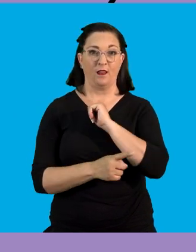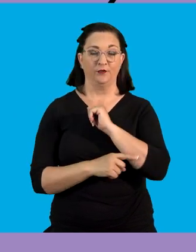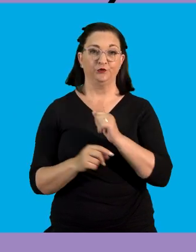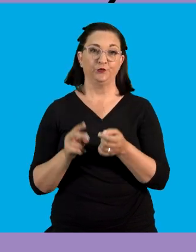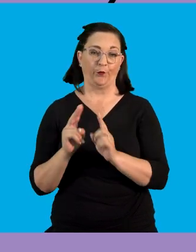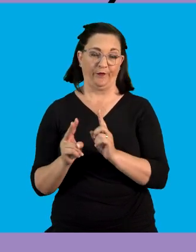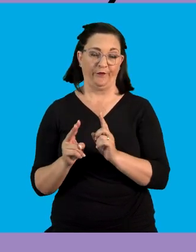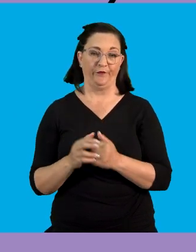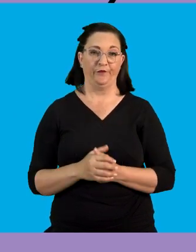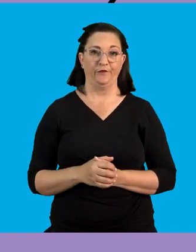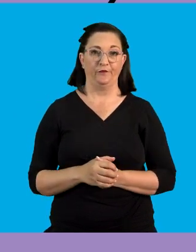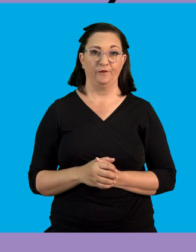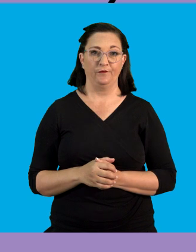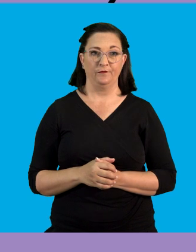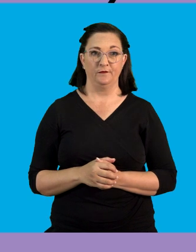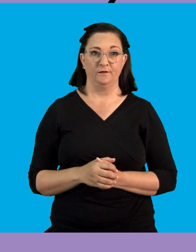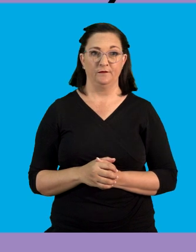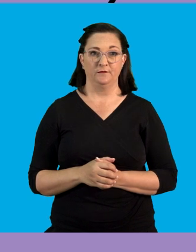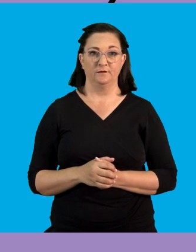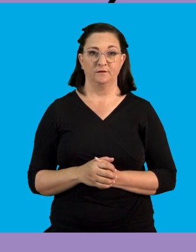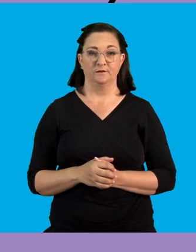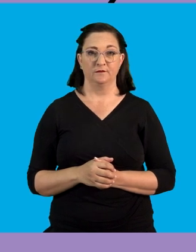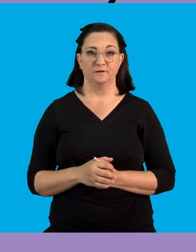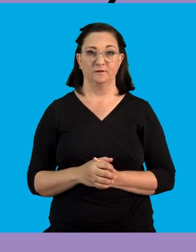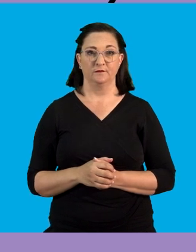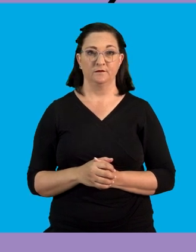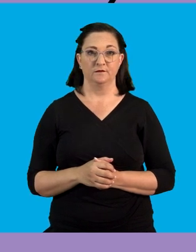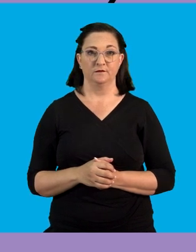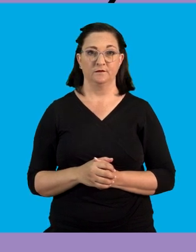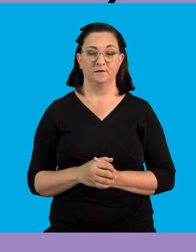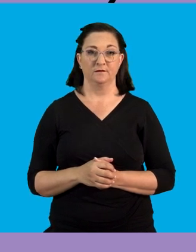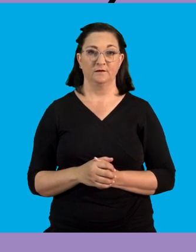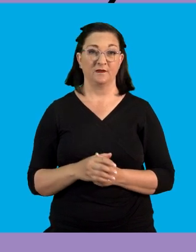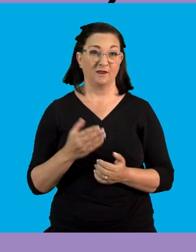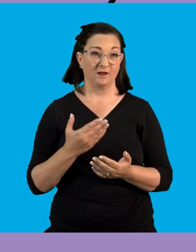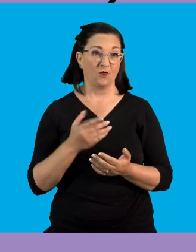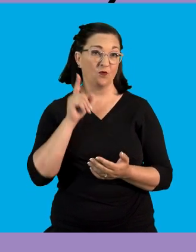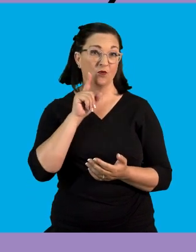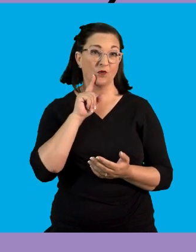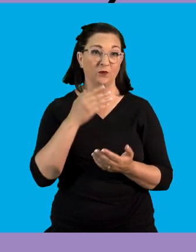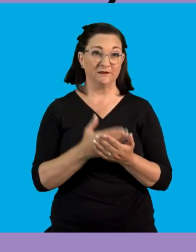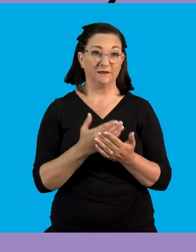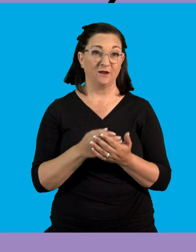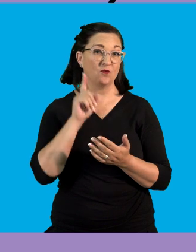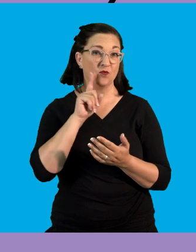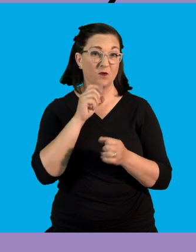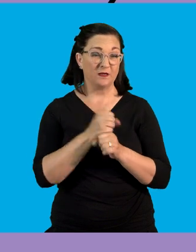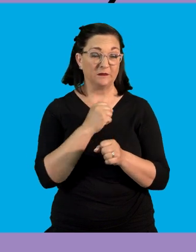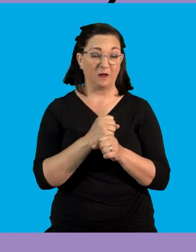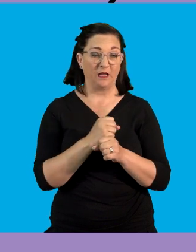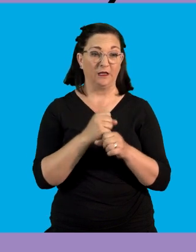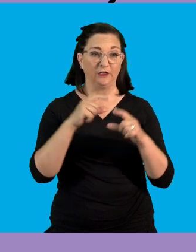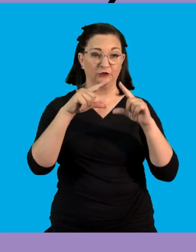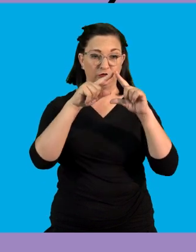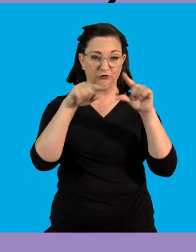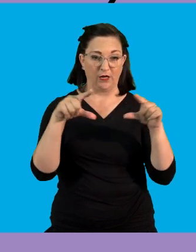sides, the next one has 10, and the last one has 12 sides. Those are the names that are used for those figures. Now,